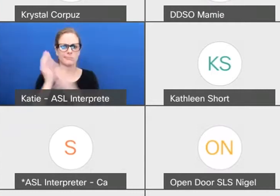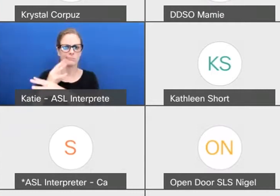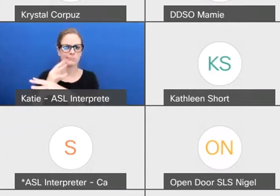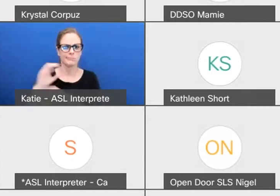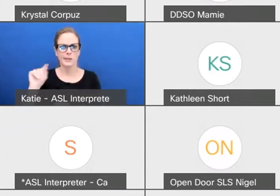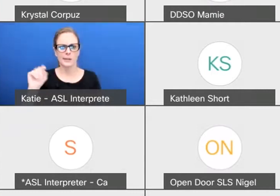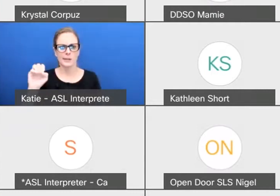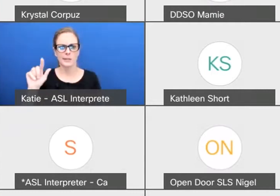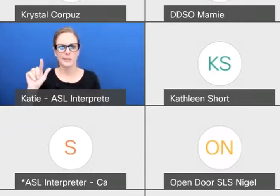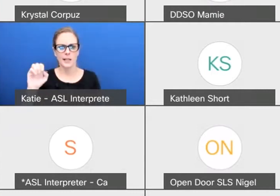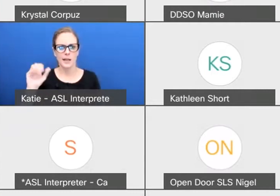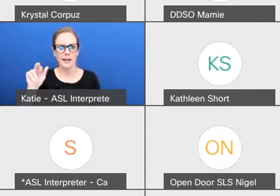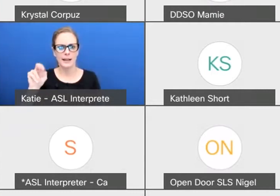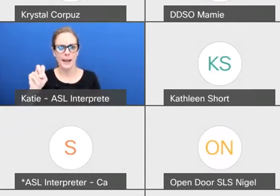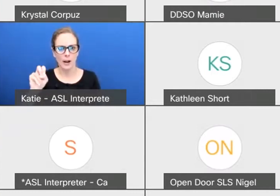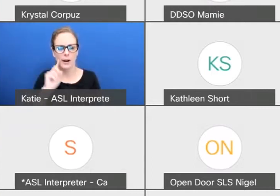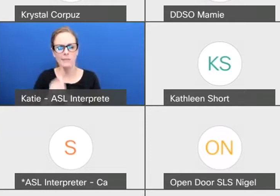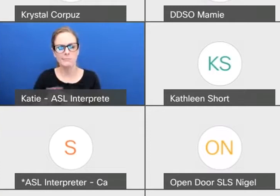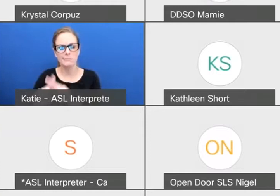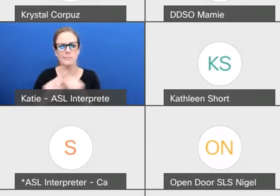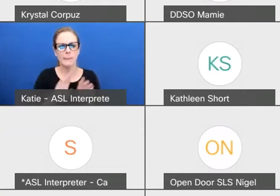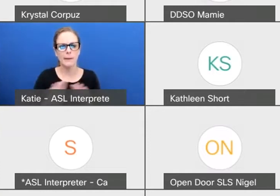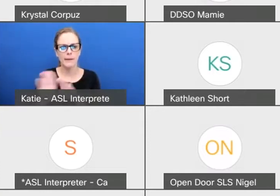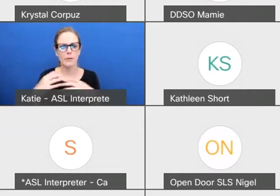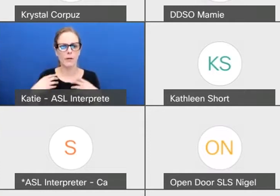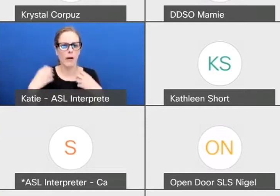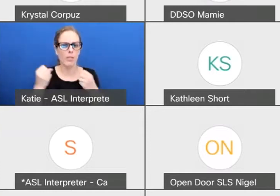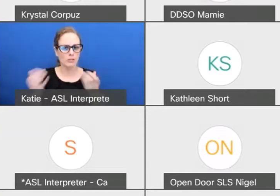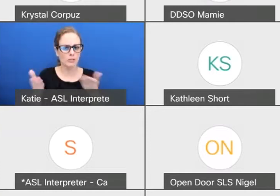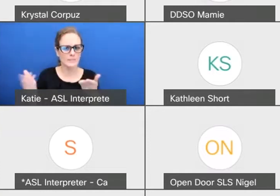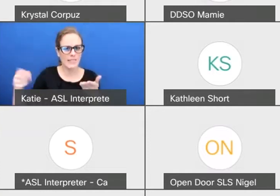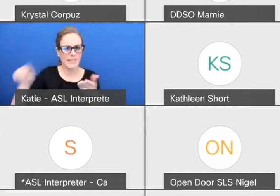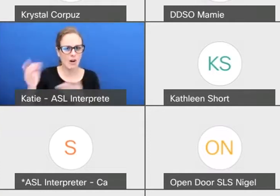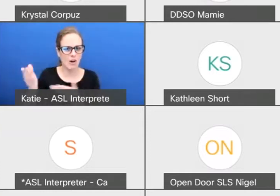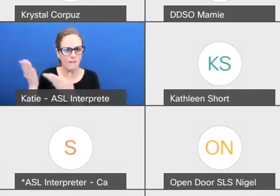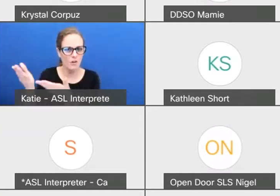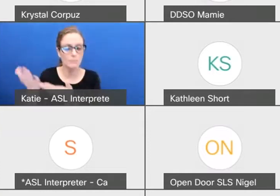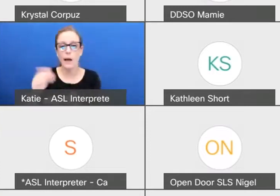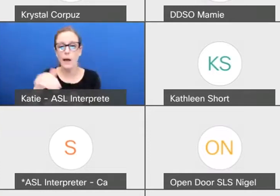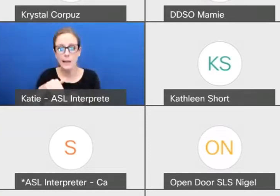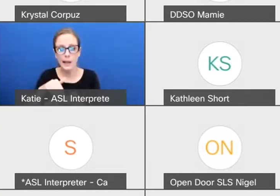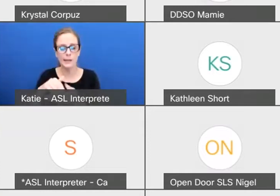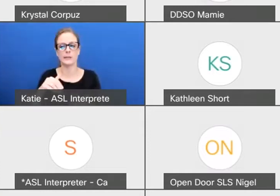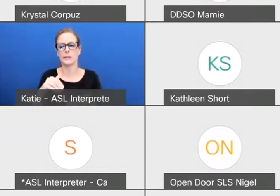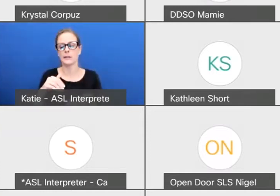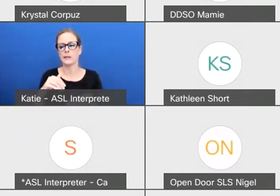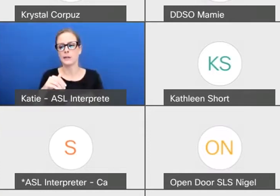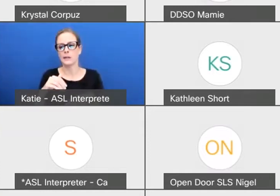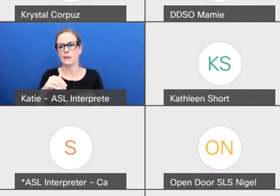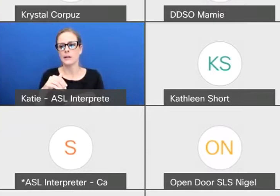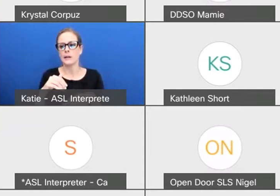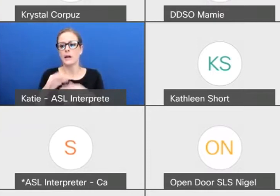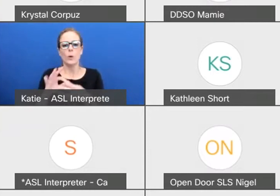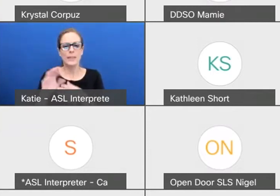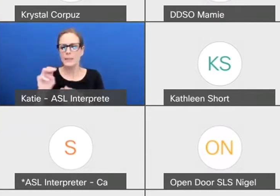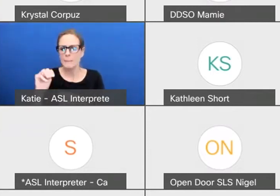of the different types of behavioral health services that they offer. And so again, a well-known entity. And then finally with